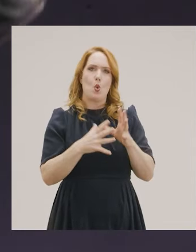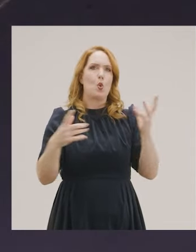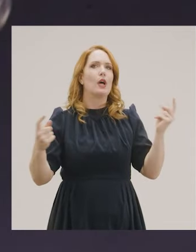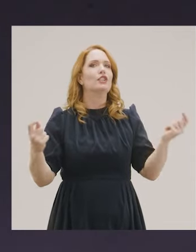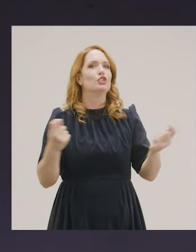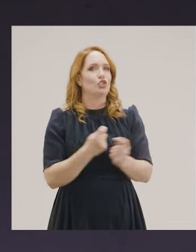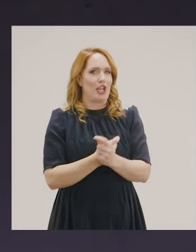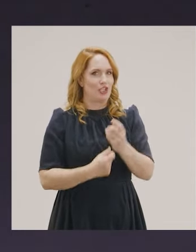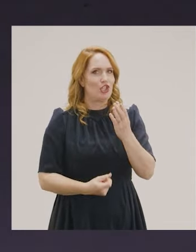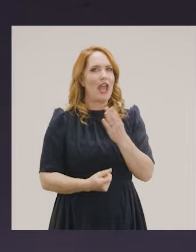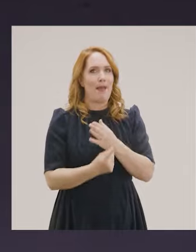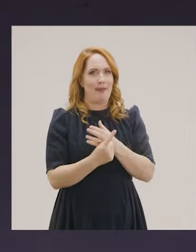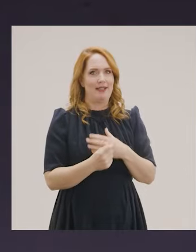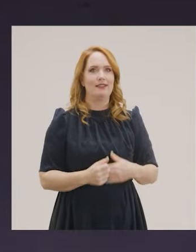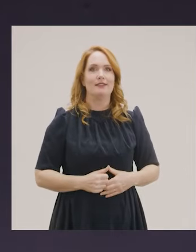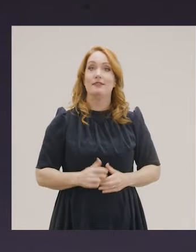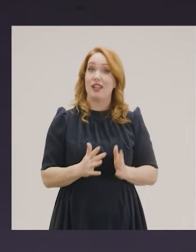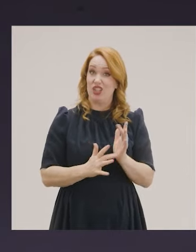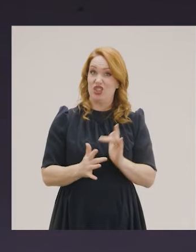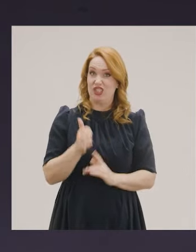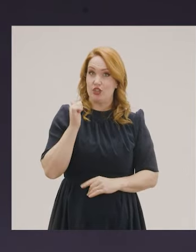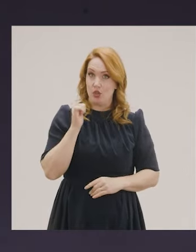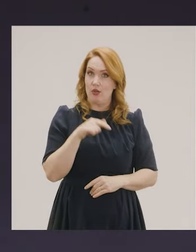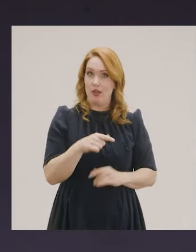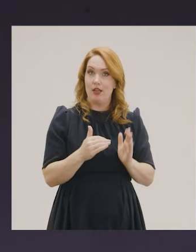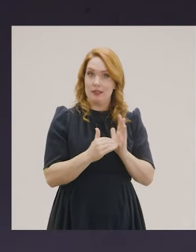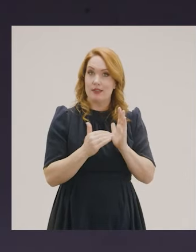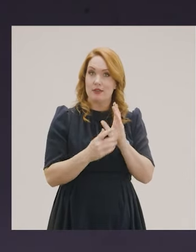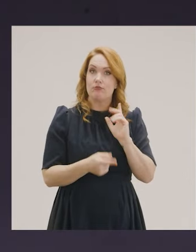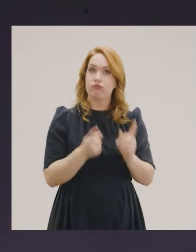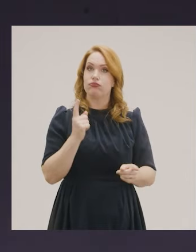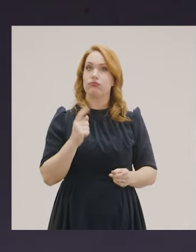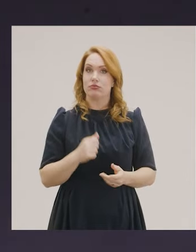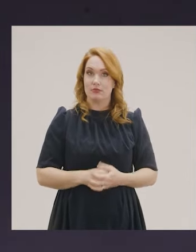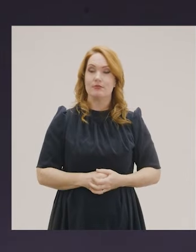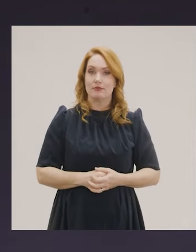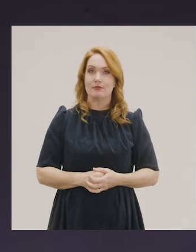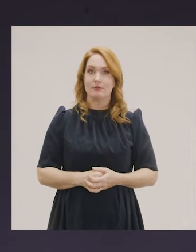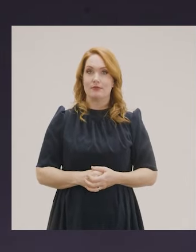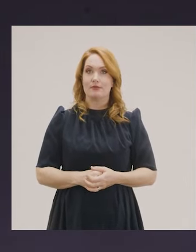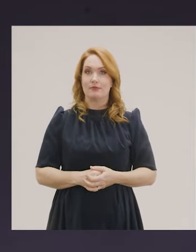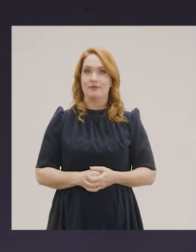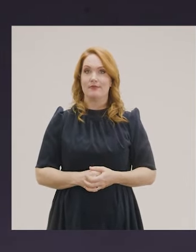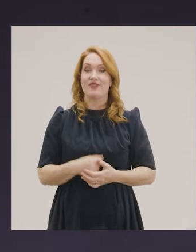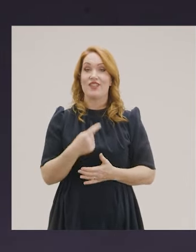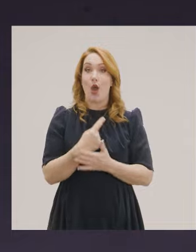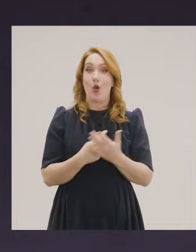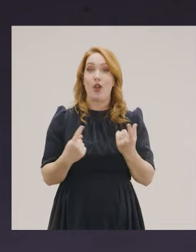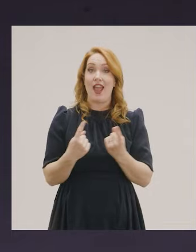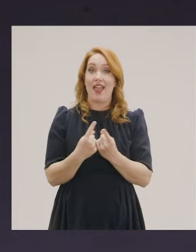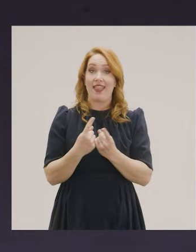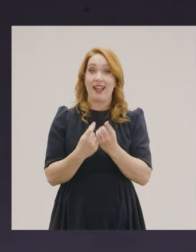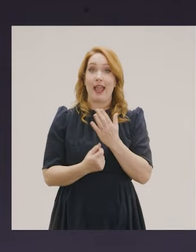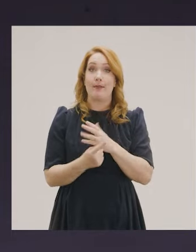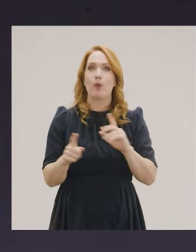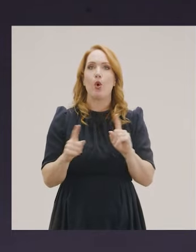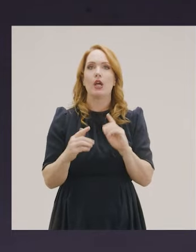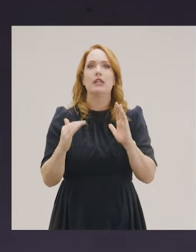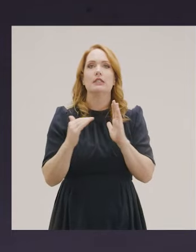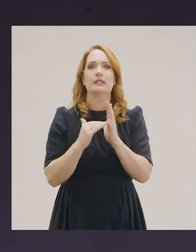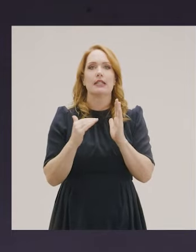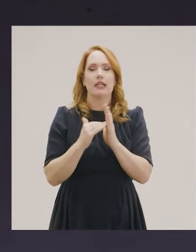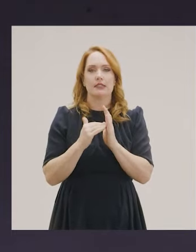a radical thing happening and he thought to himself, this guy's got it. And the only thing that